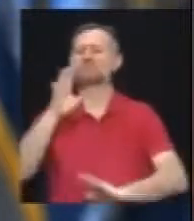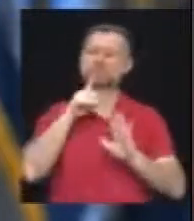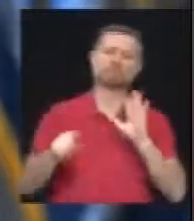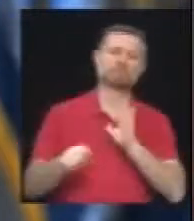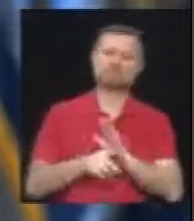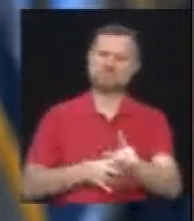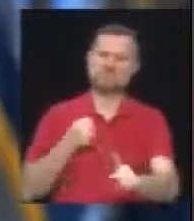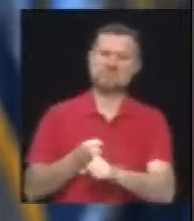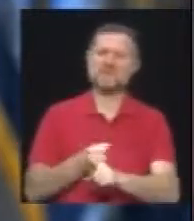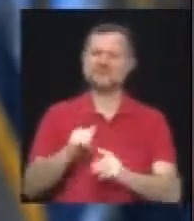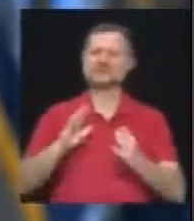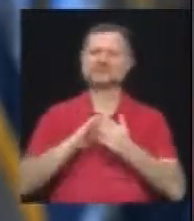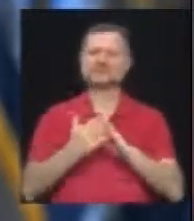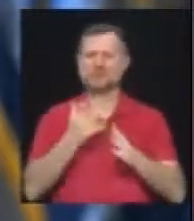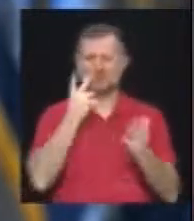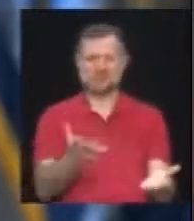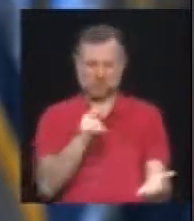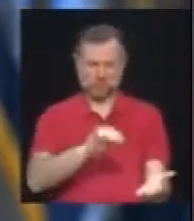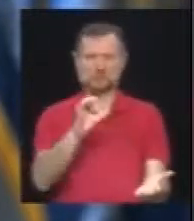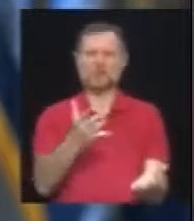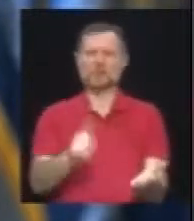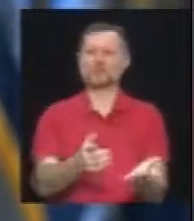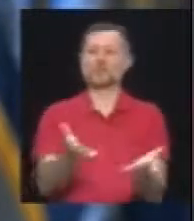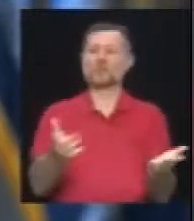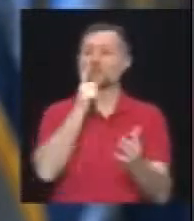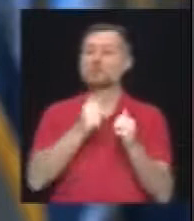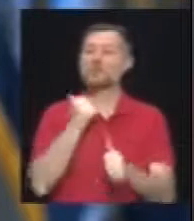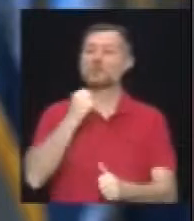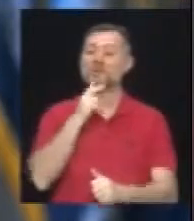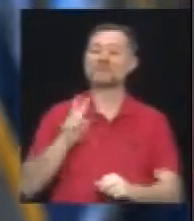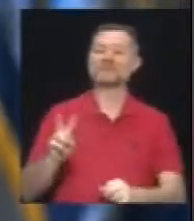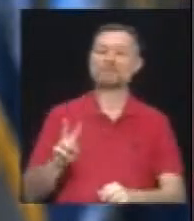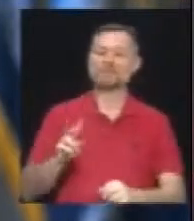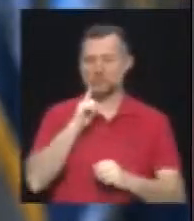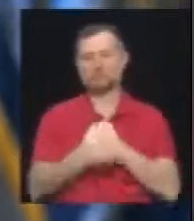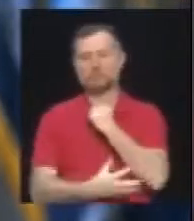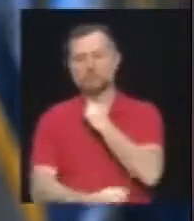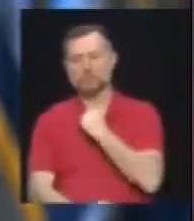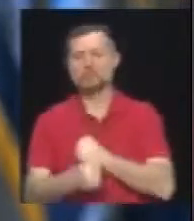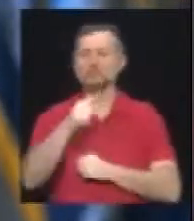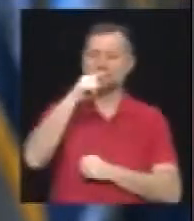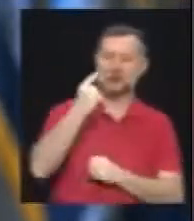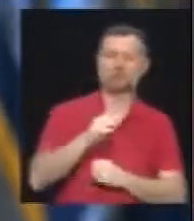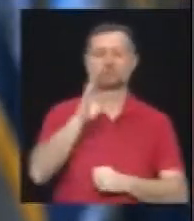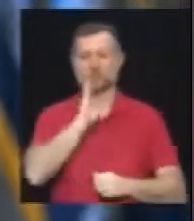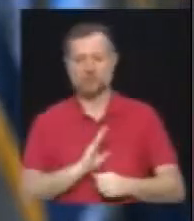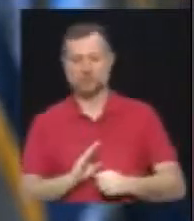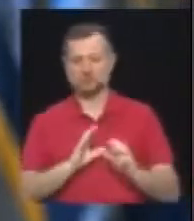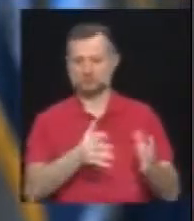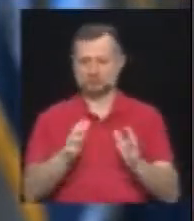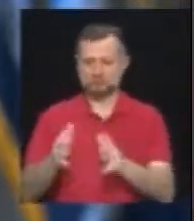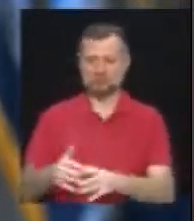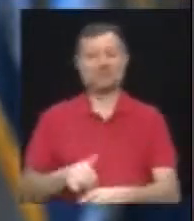City. The majority of victims are poor, black, and brown. Reforming police must be the